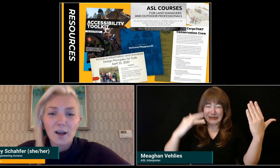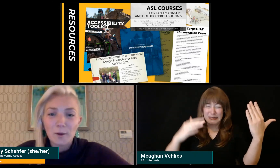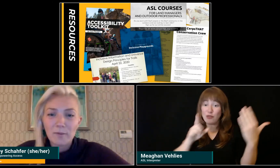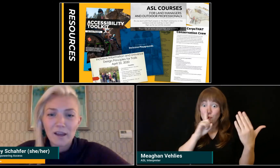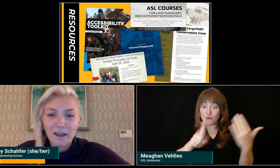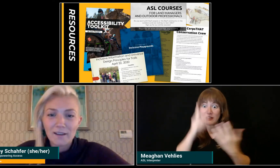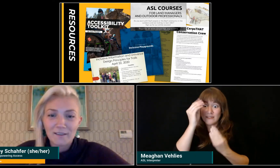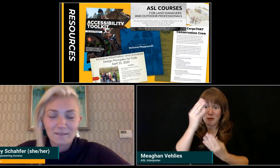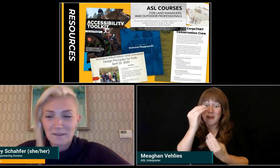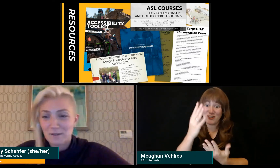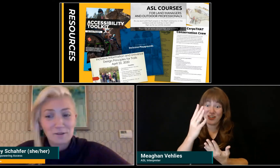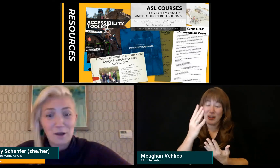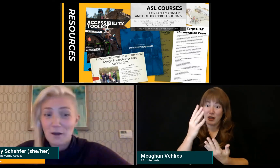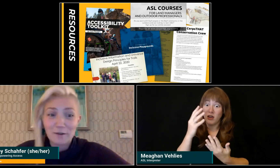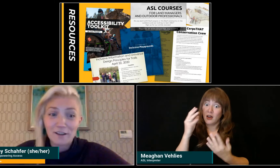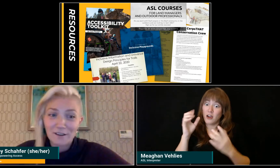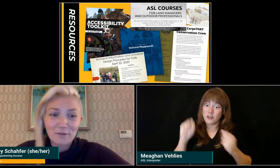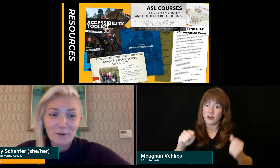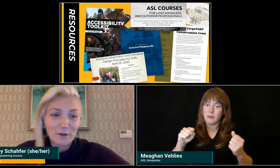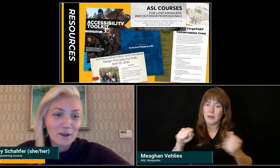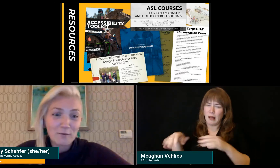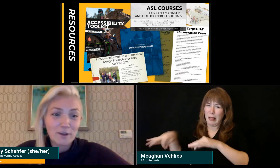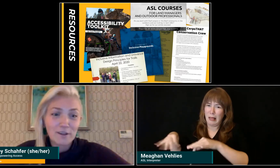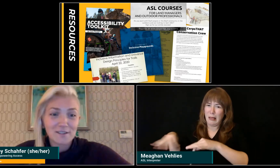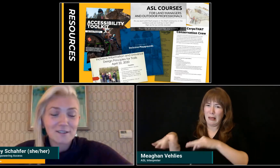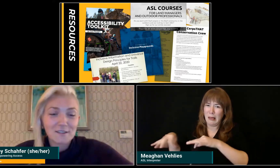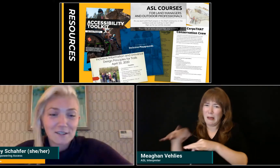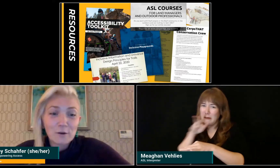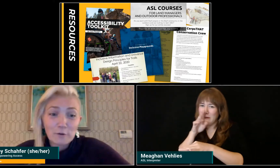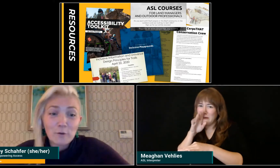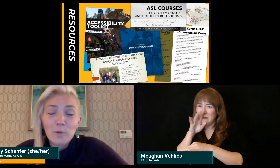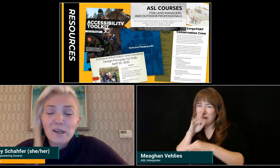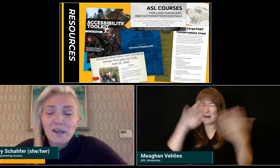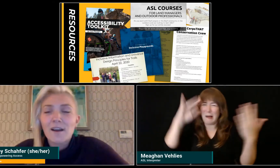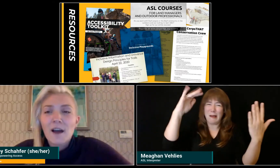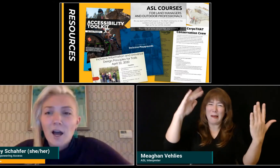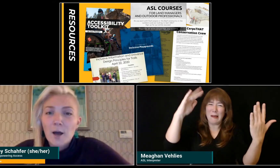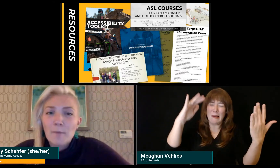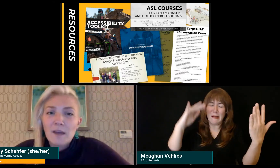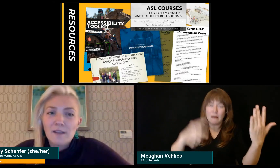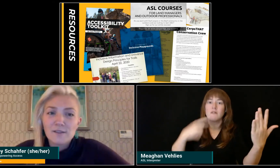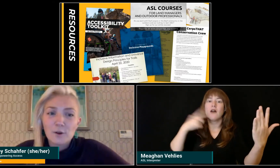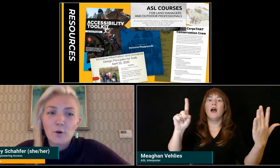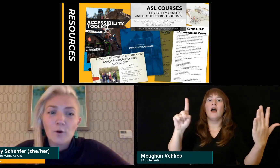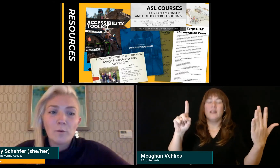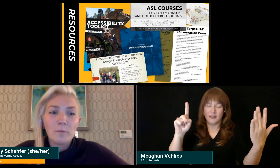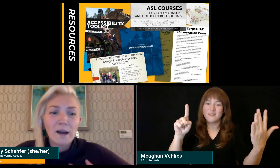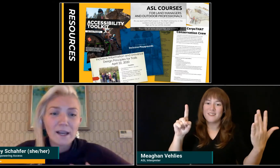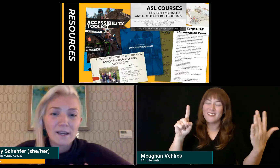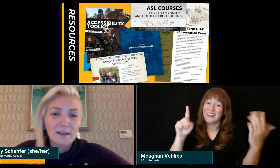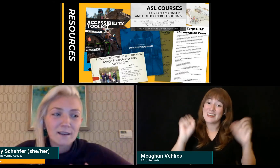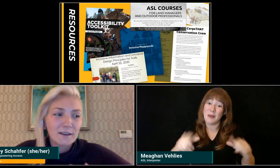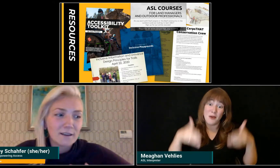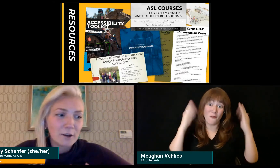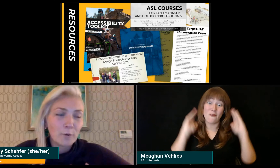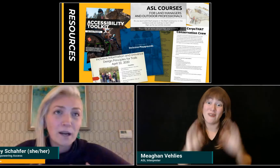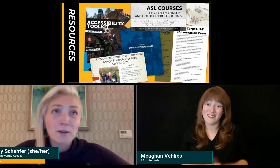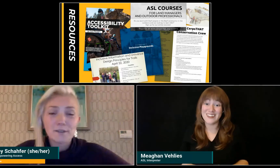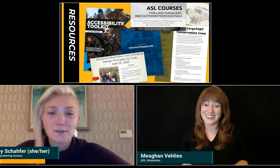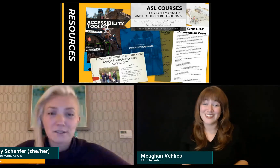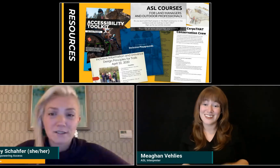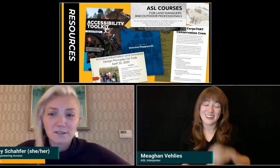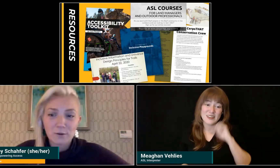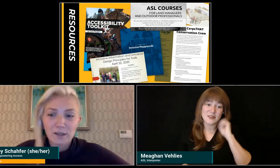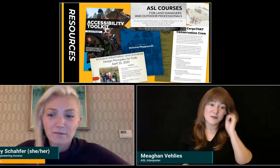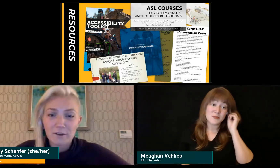there. And just not fun. If you hear that voice, it's overwhelming. And so what